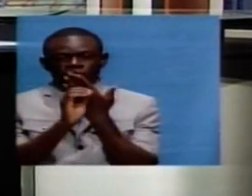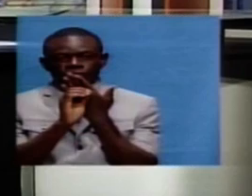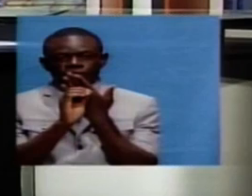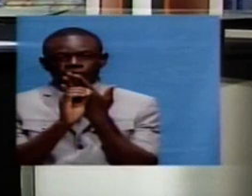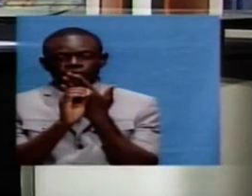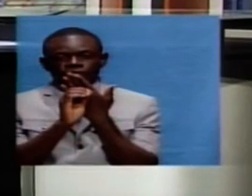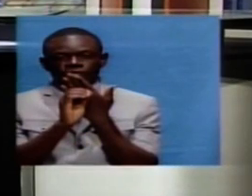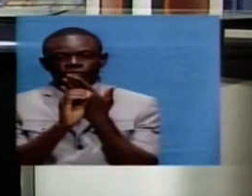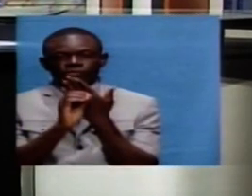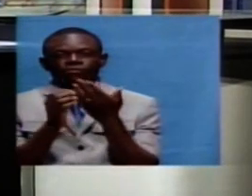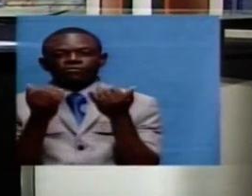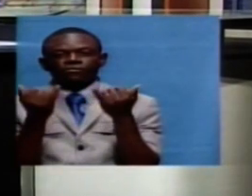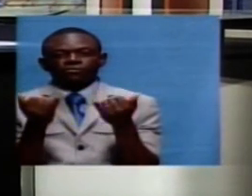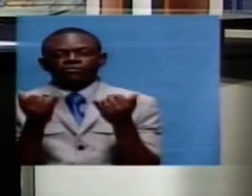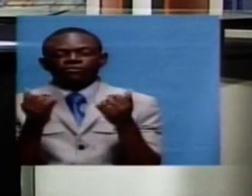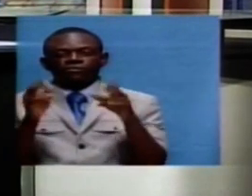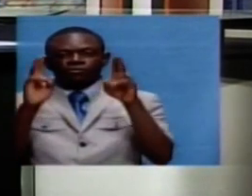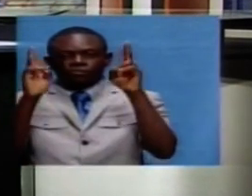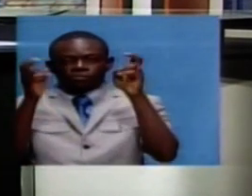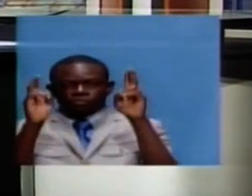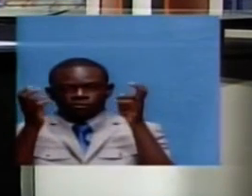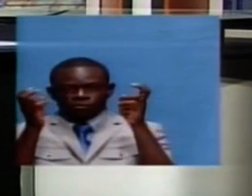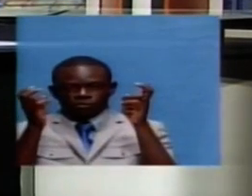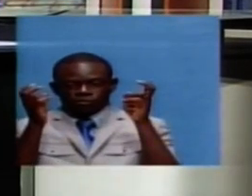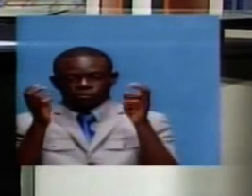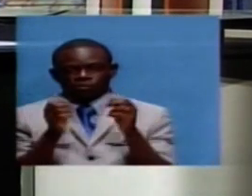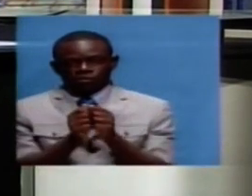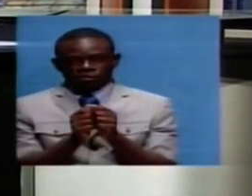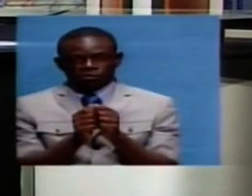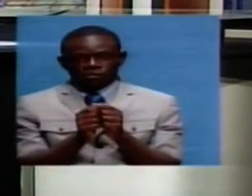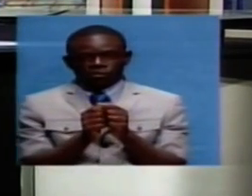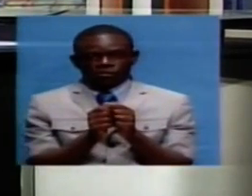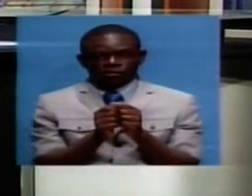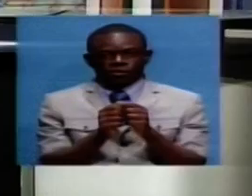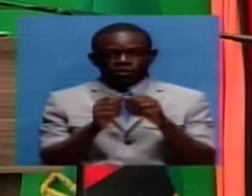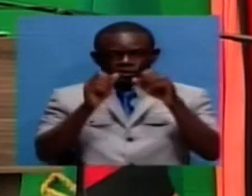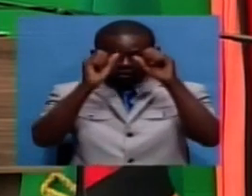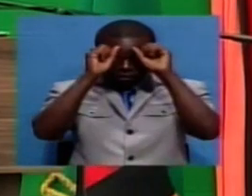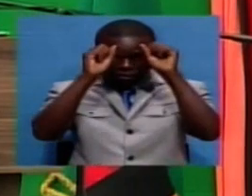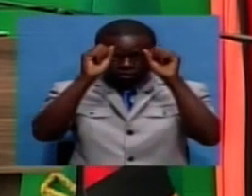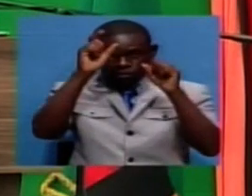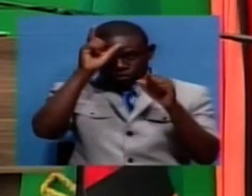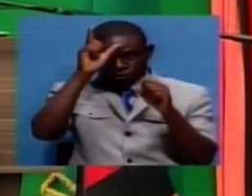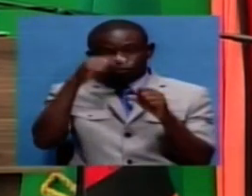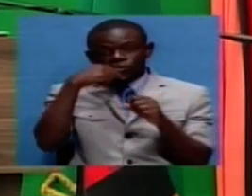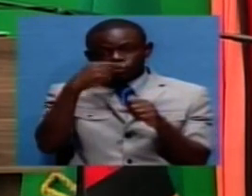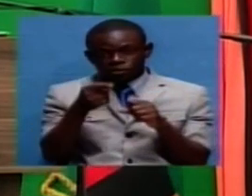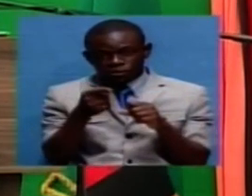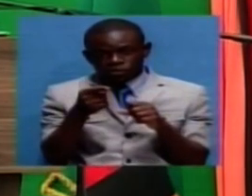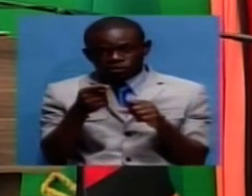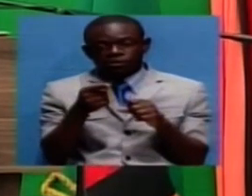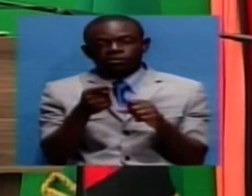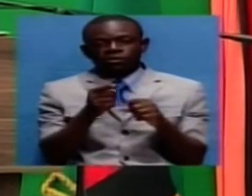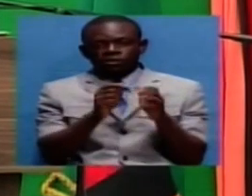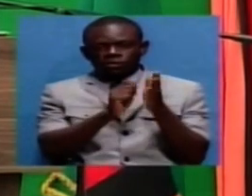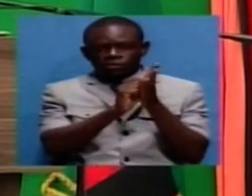A quick run through the headlines this hour. President Edgar Lungu assures the nation that the invocation of Article